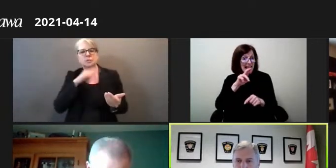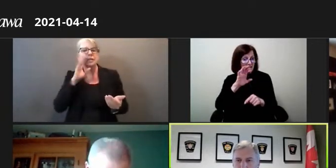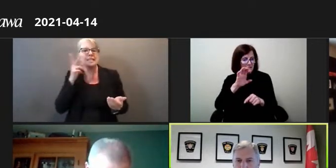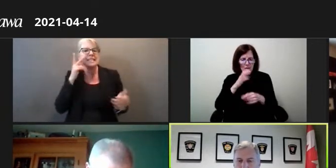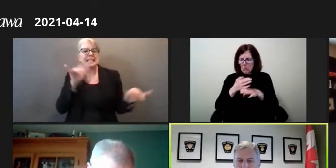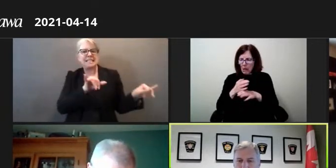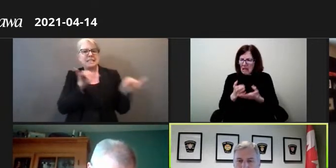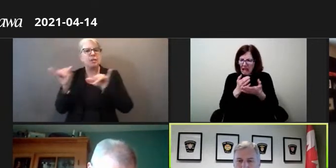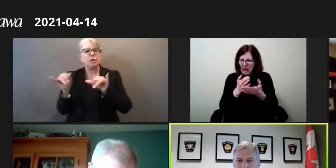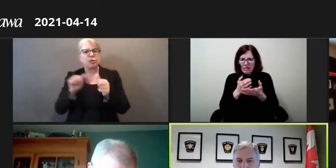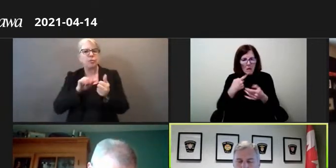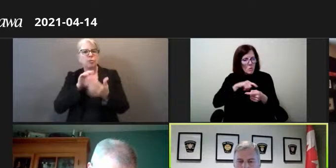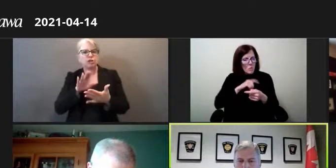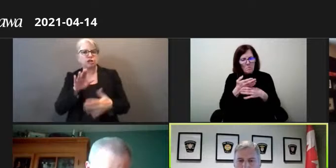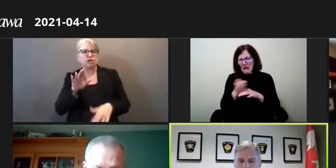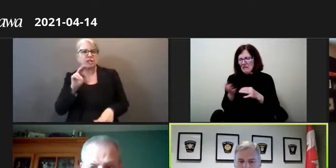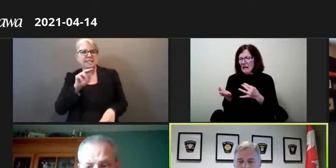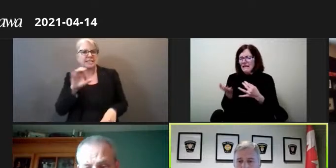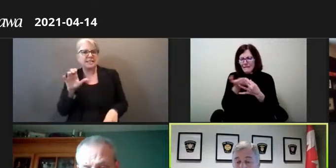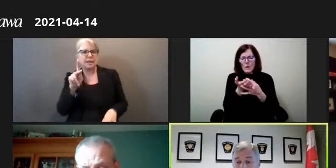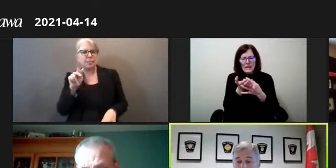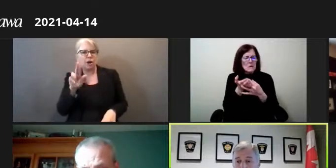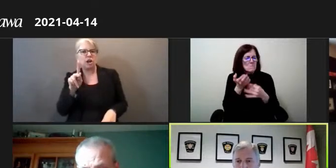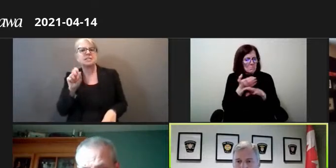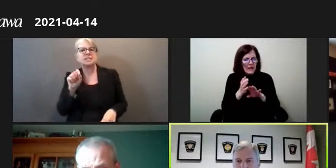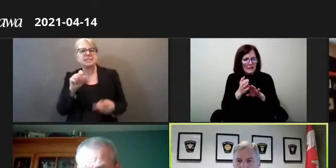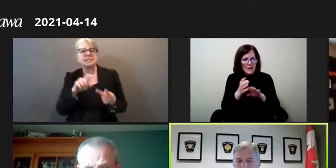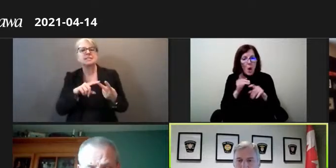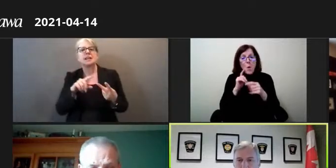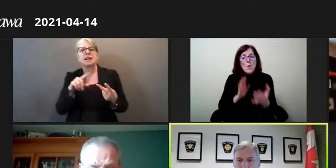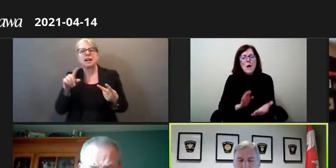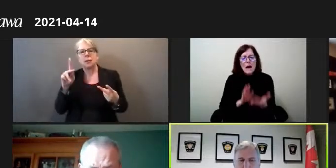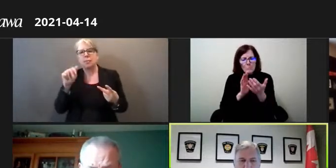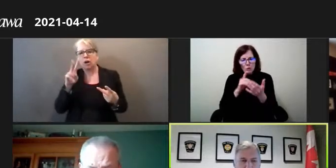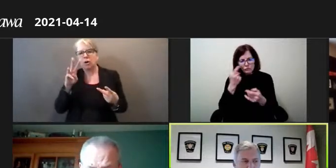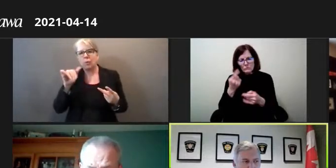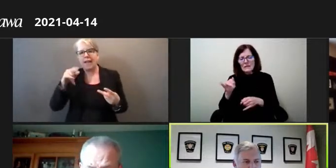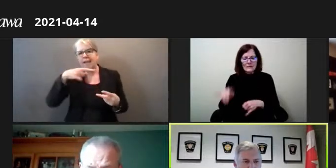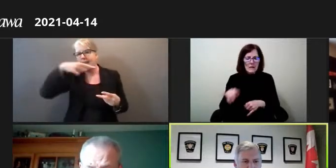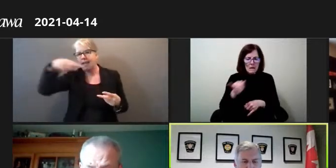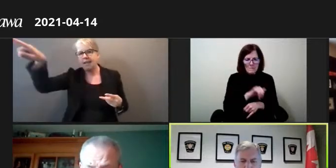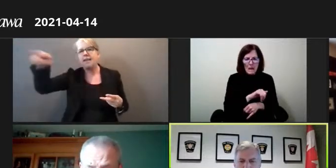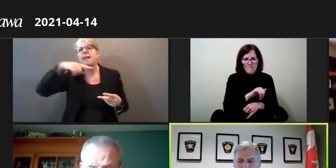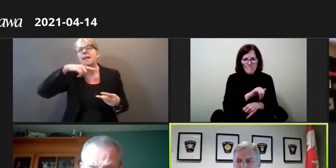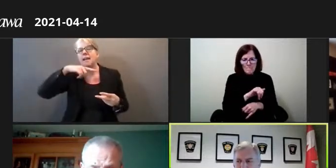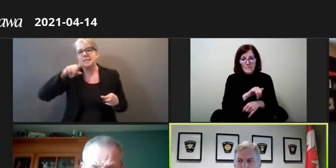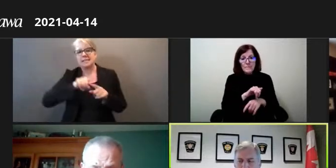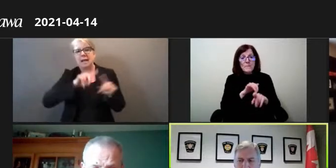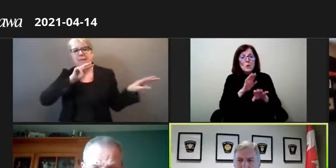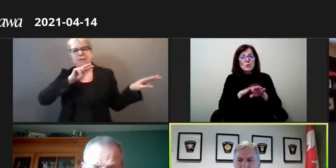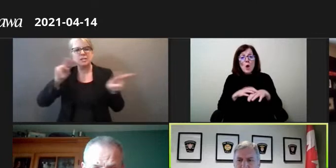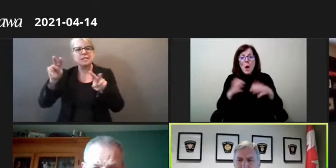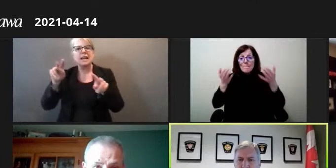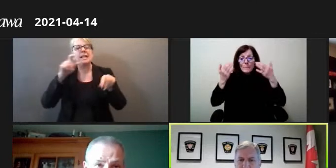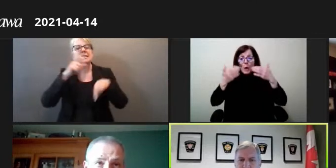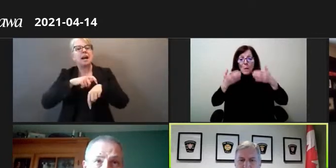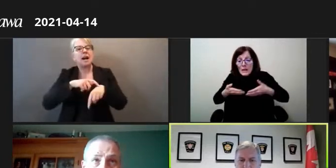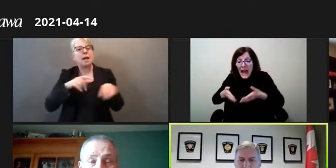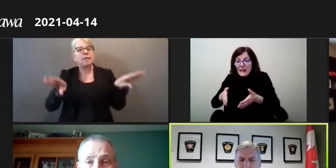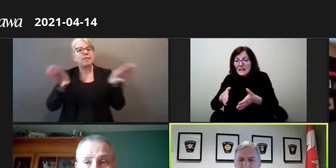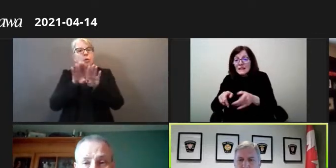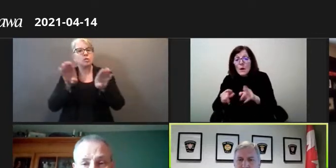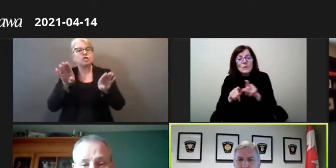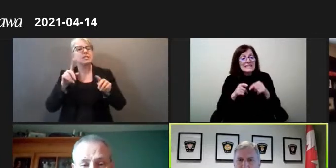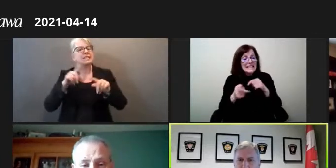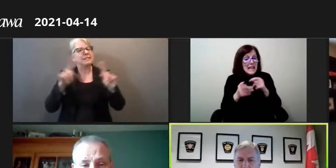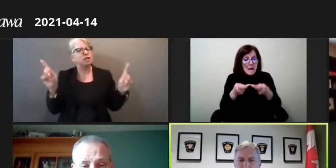approach on NCC parks and on the parkways, et cetera, enforcement. The times of closures and that are very different. So I